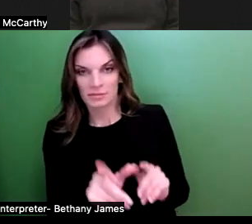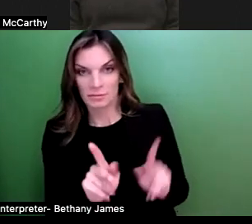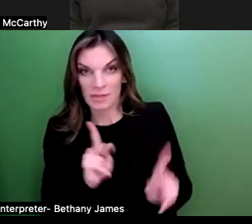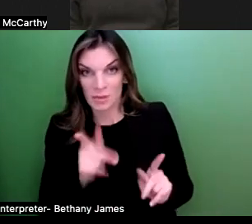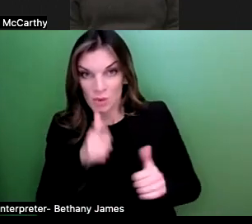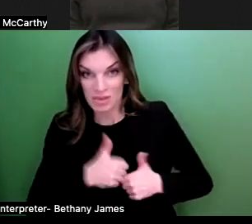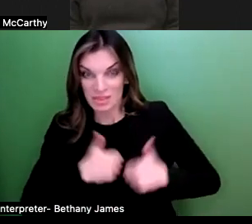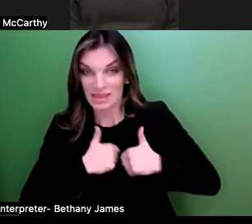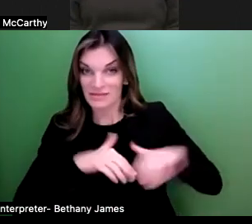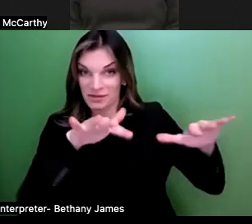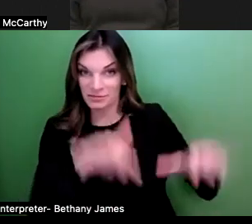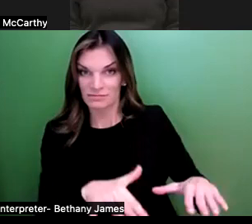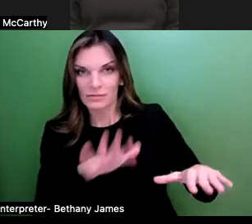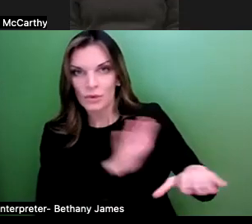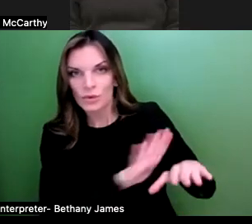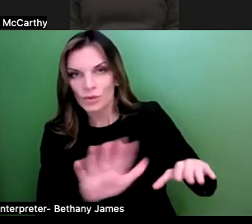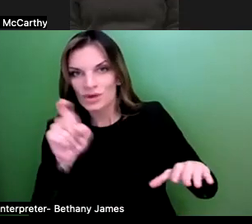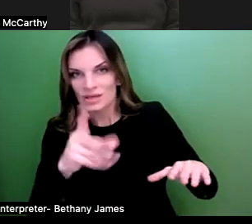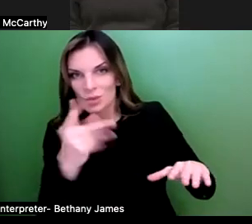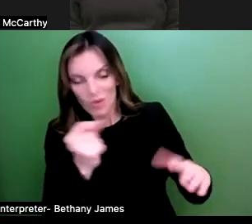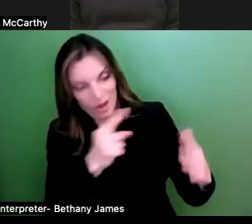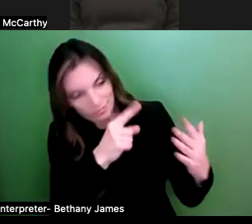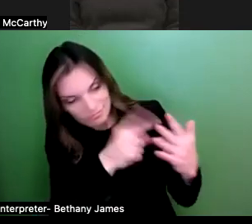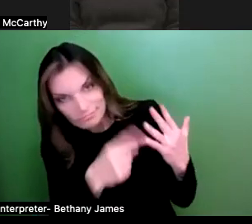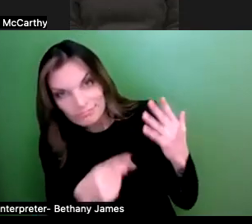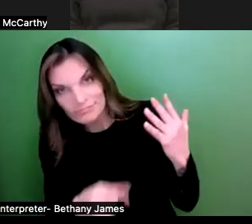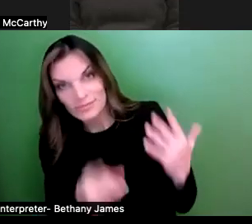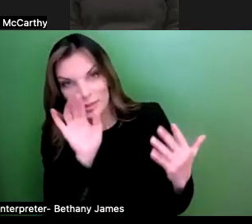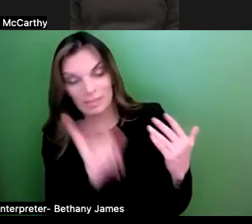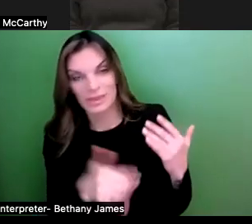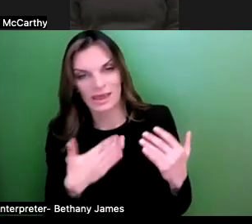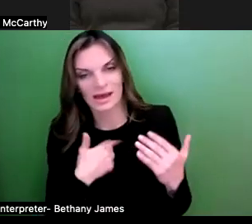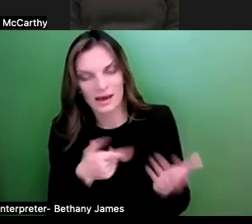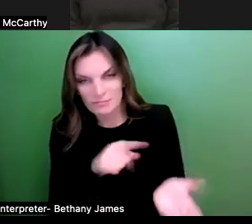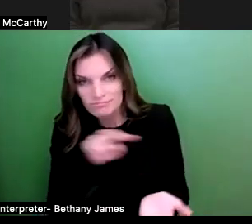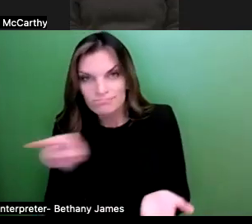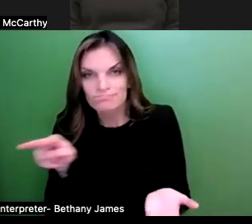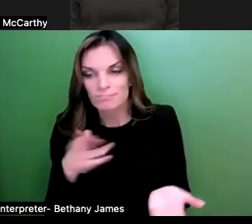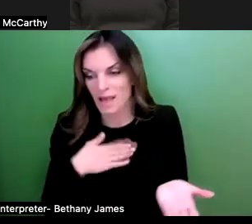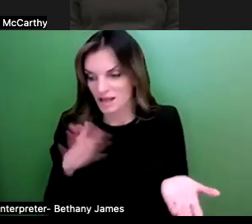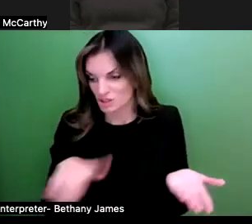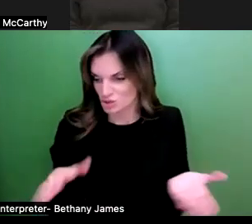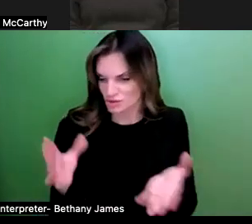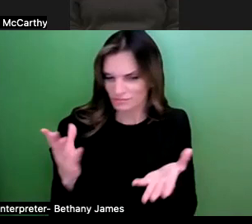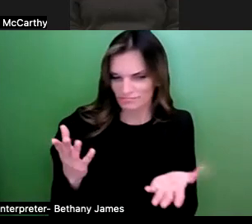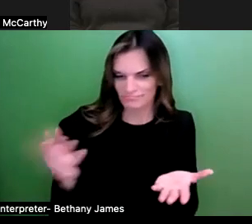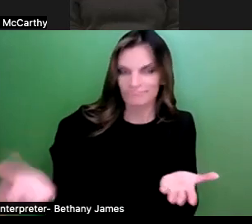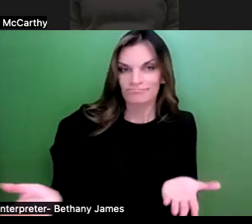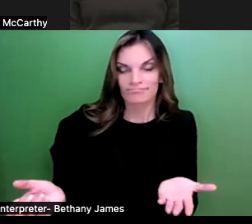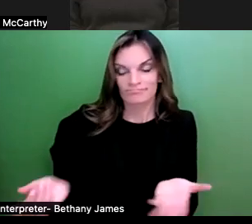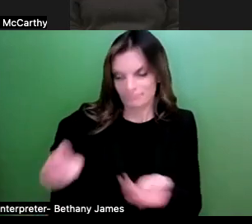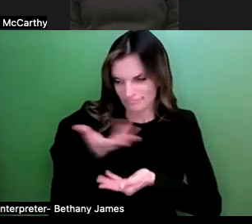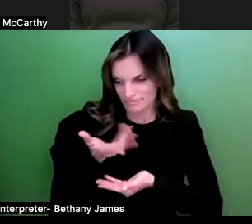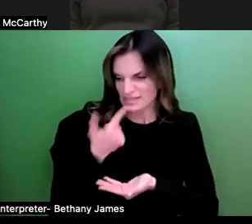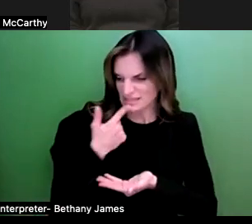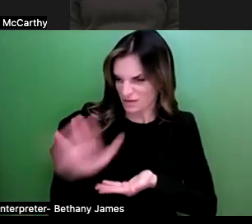village. And so I'm going to go back to, the kinds of things that I've heard my children say about their friends having to leave school, right?